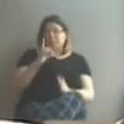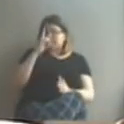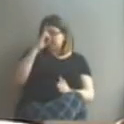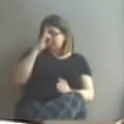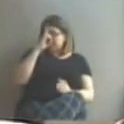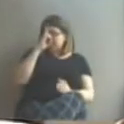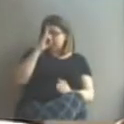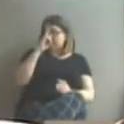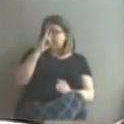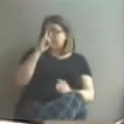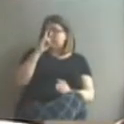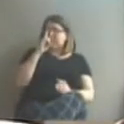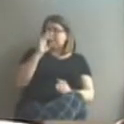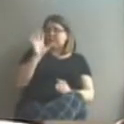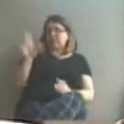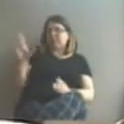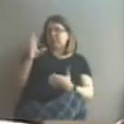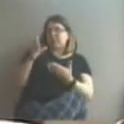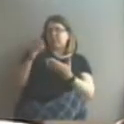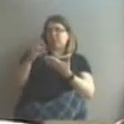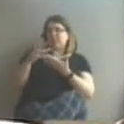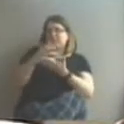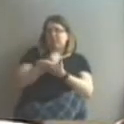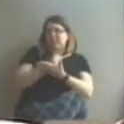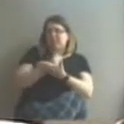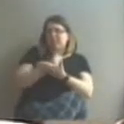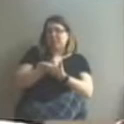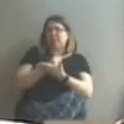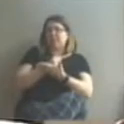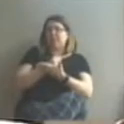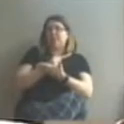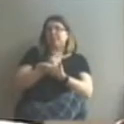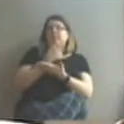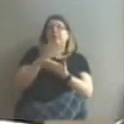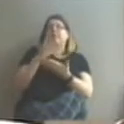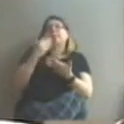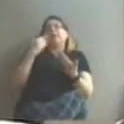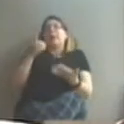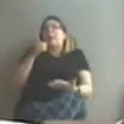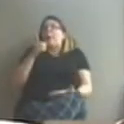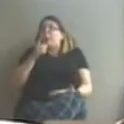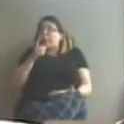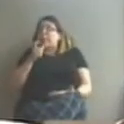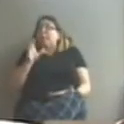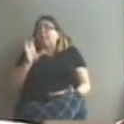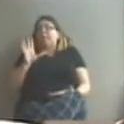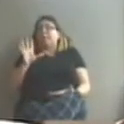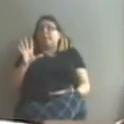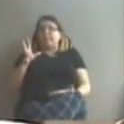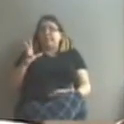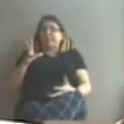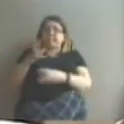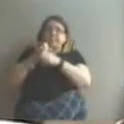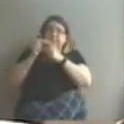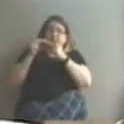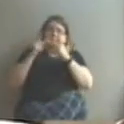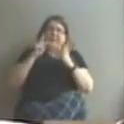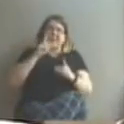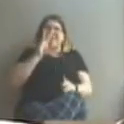head, their salaries as they were budgeted for, we don't know who the people will be in those positions, I believe